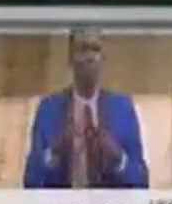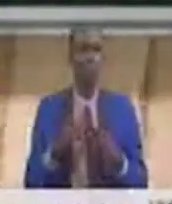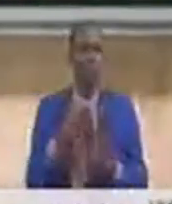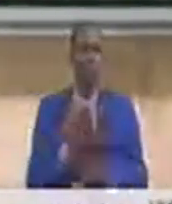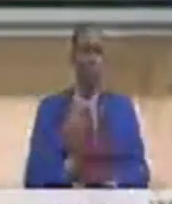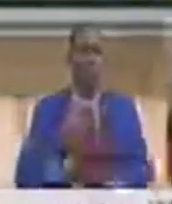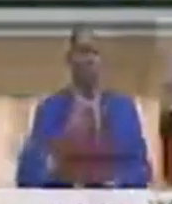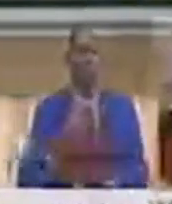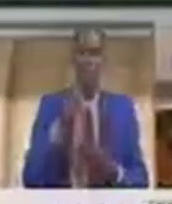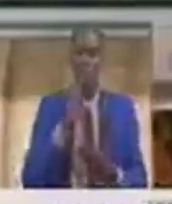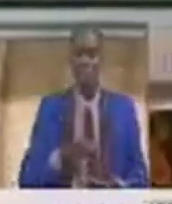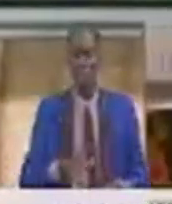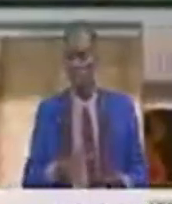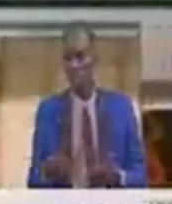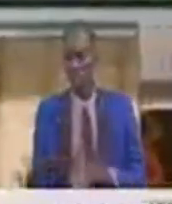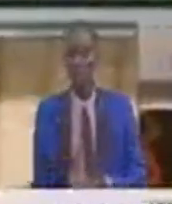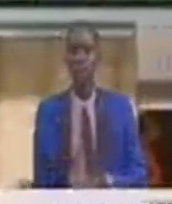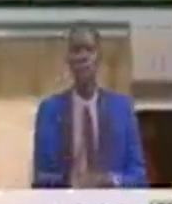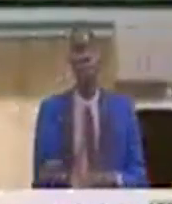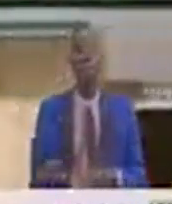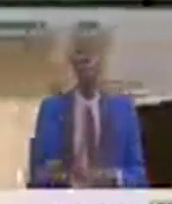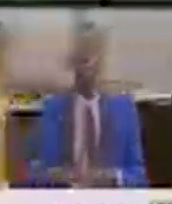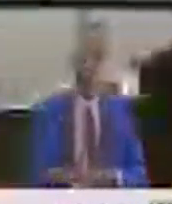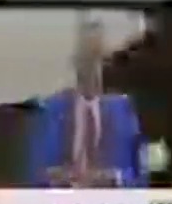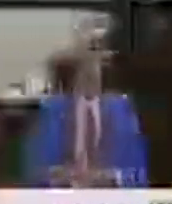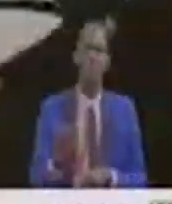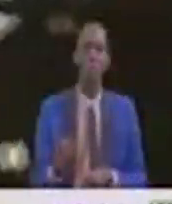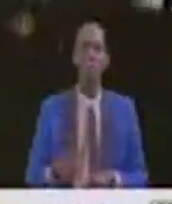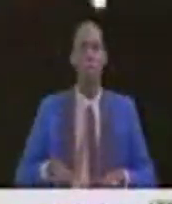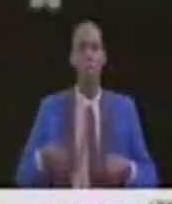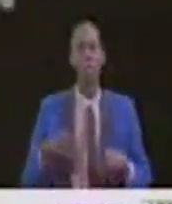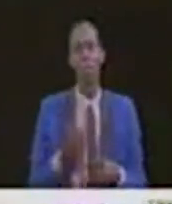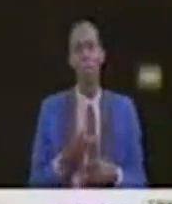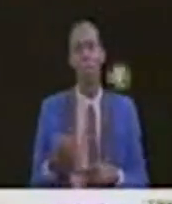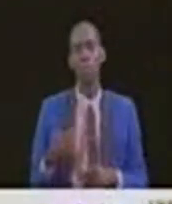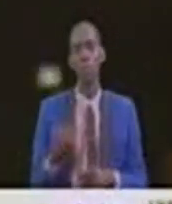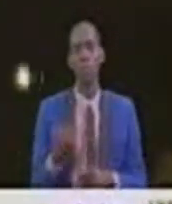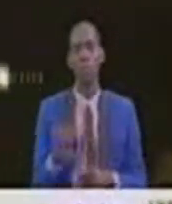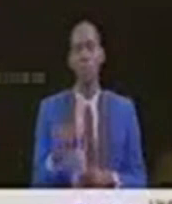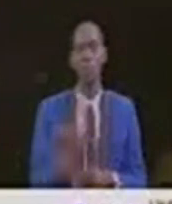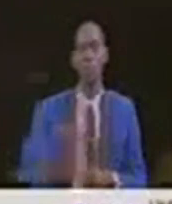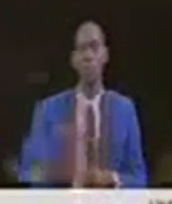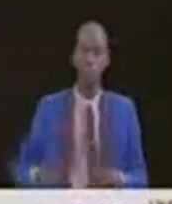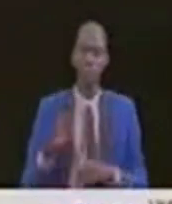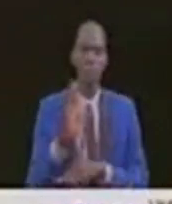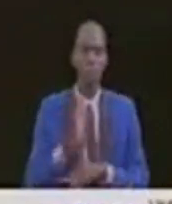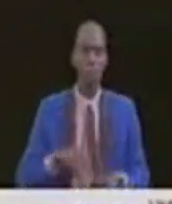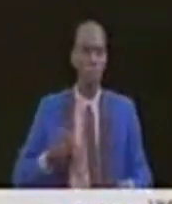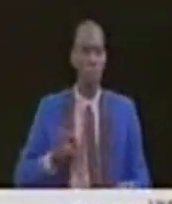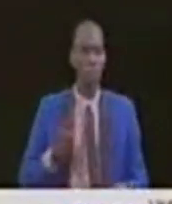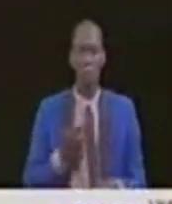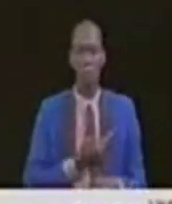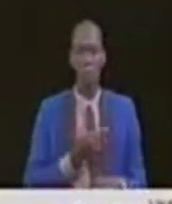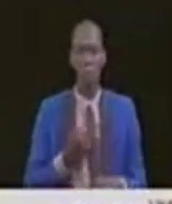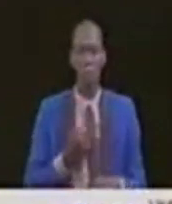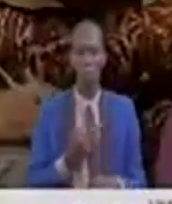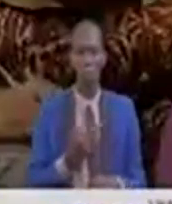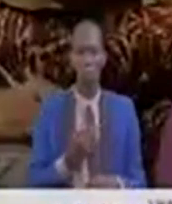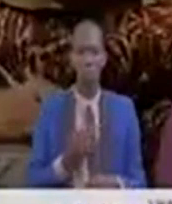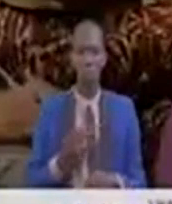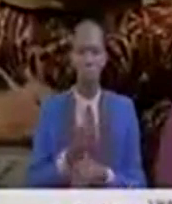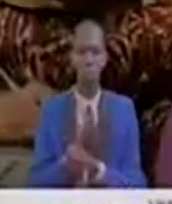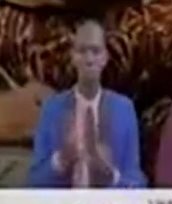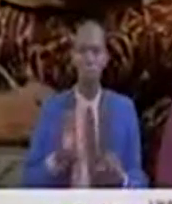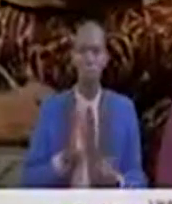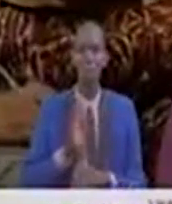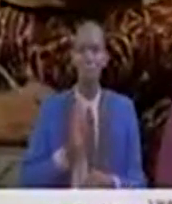God, while she liveth. The Lord purge every one of us completely in Jesus'